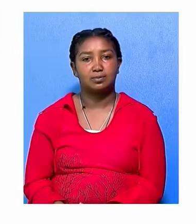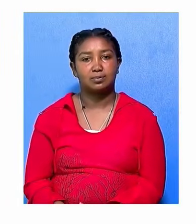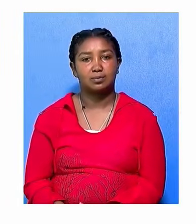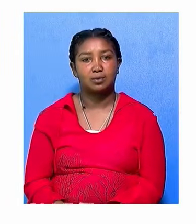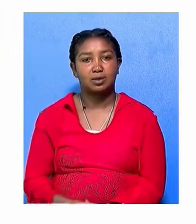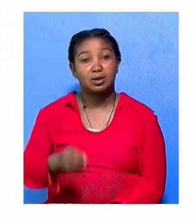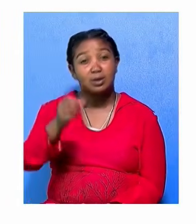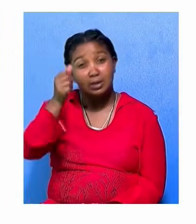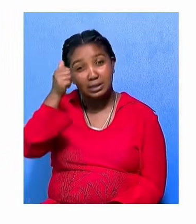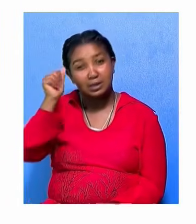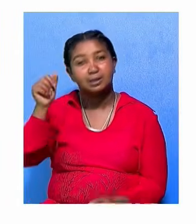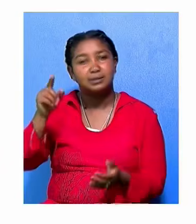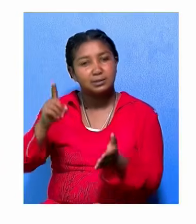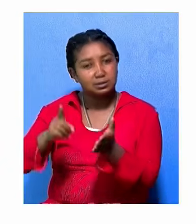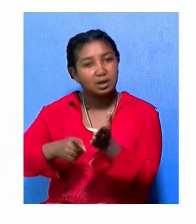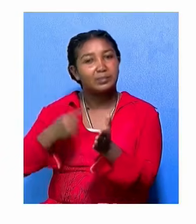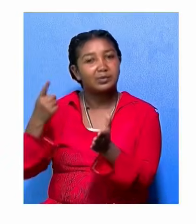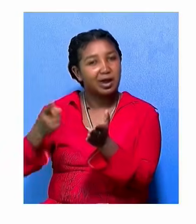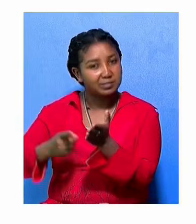He sometimes